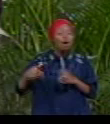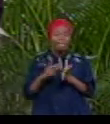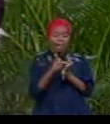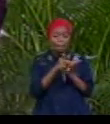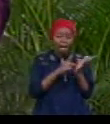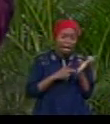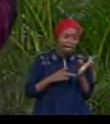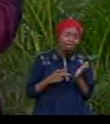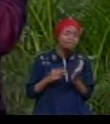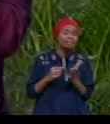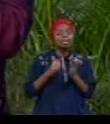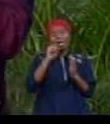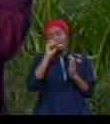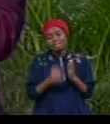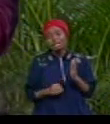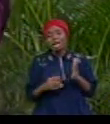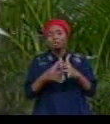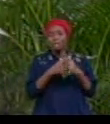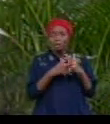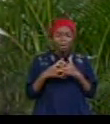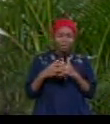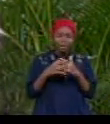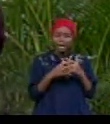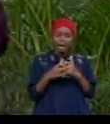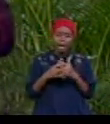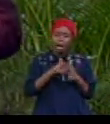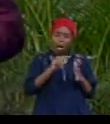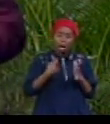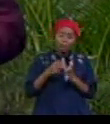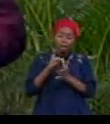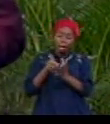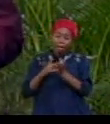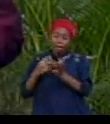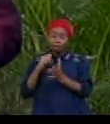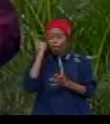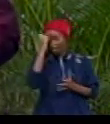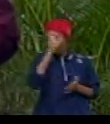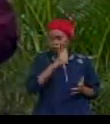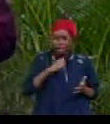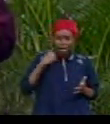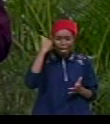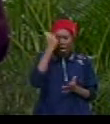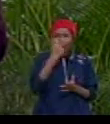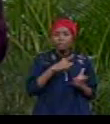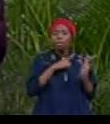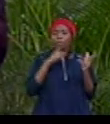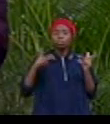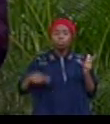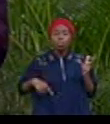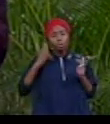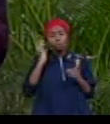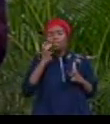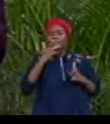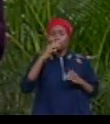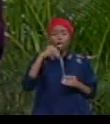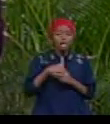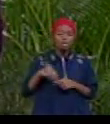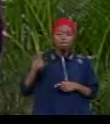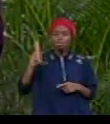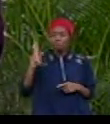America, in other parts of Africa. The Lord will favor everyone in UK,